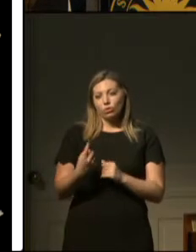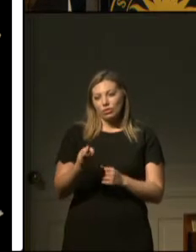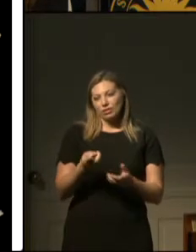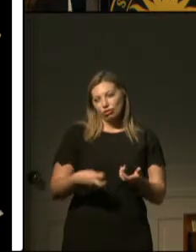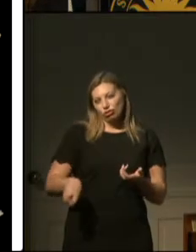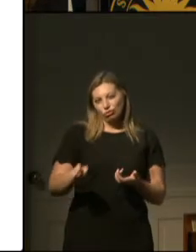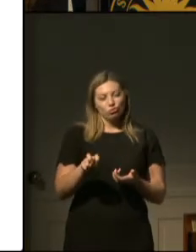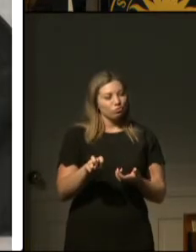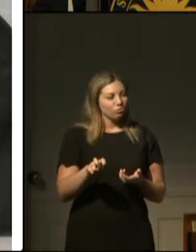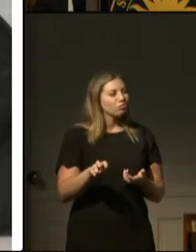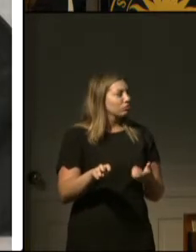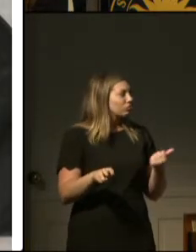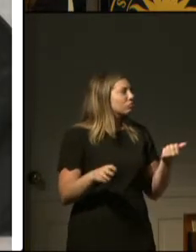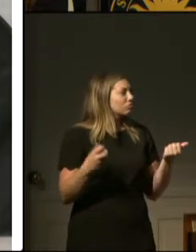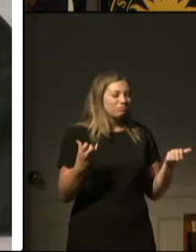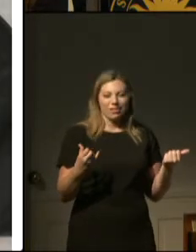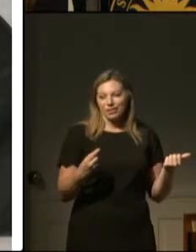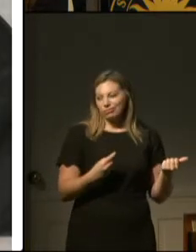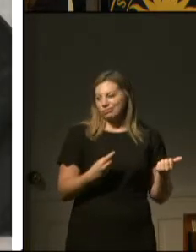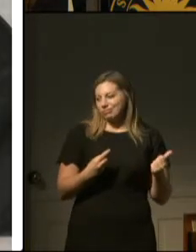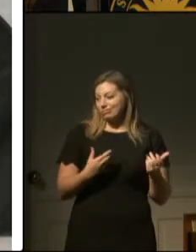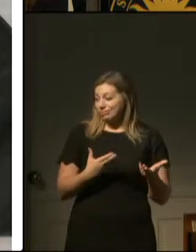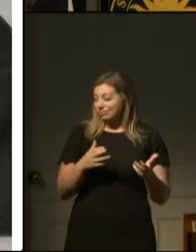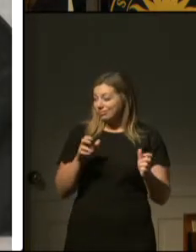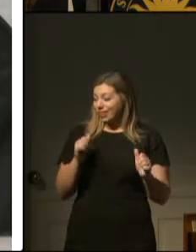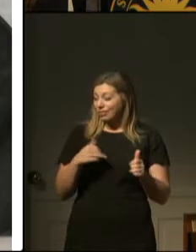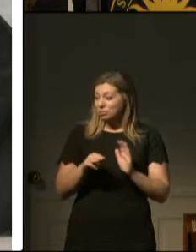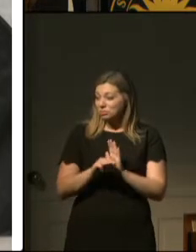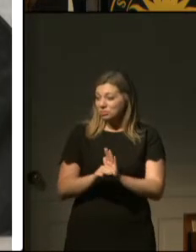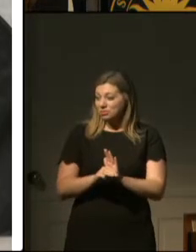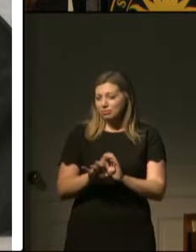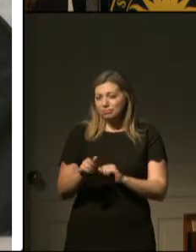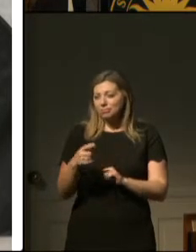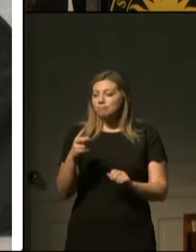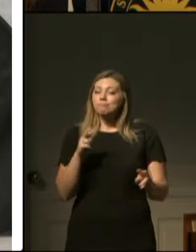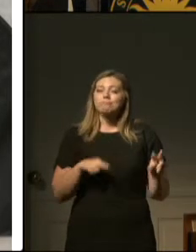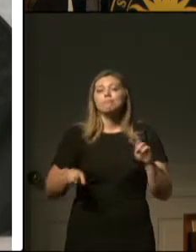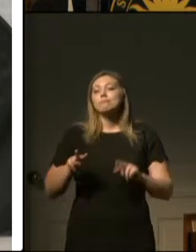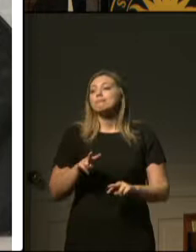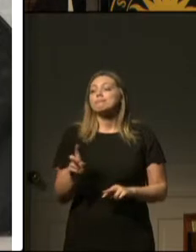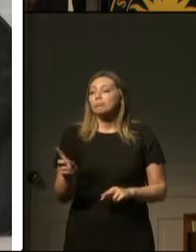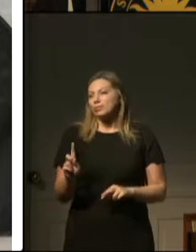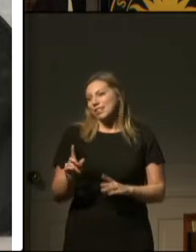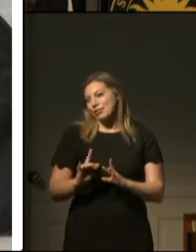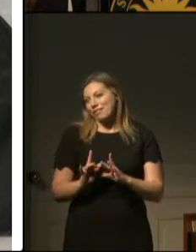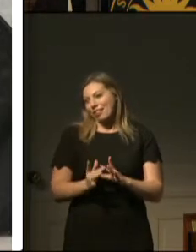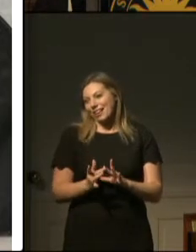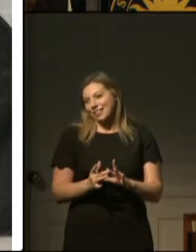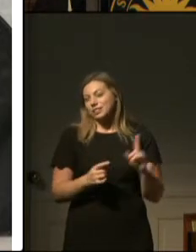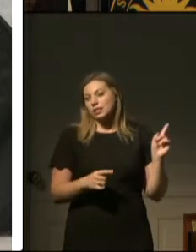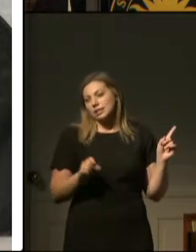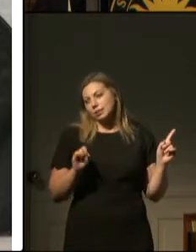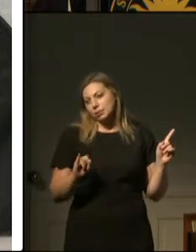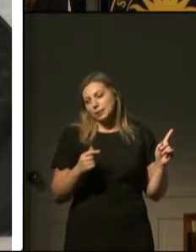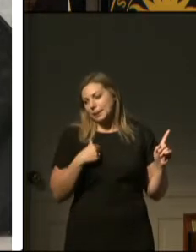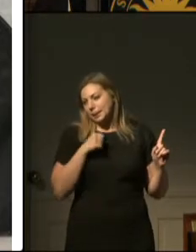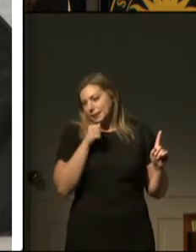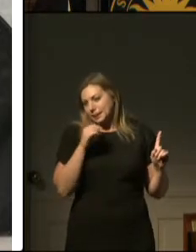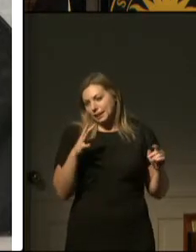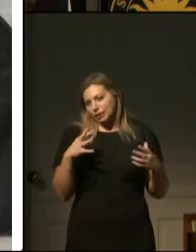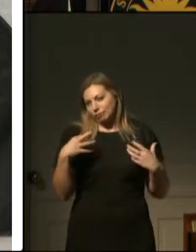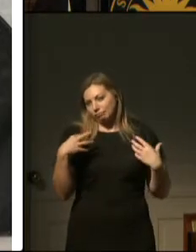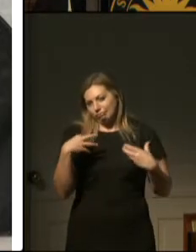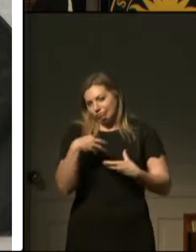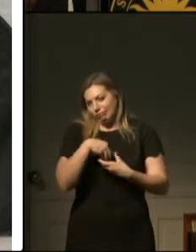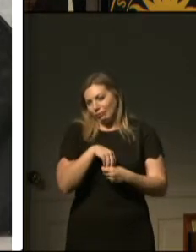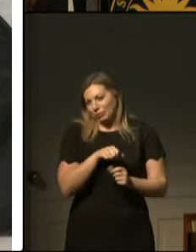is existing now, where we have a model that anyone can look at online. This is the Smithsonian. I didn't have anything to do with this